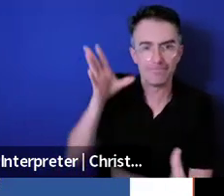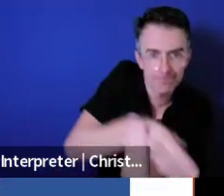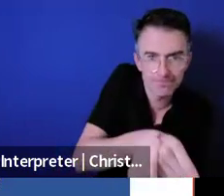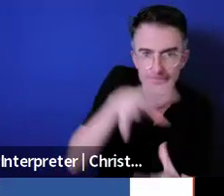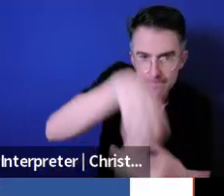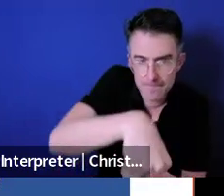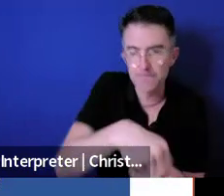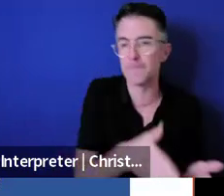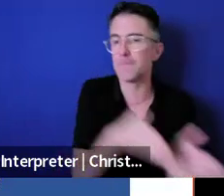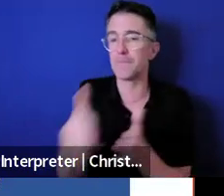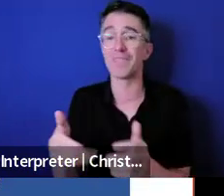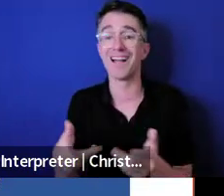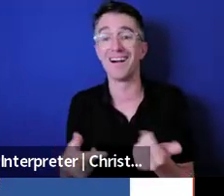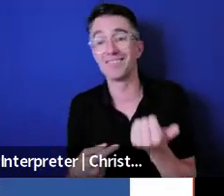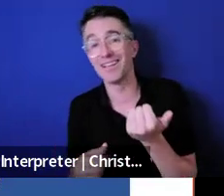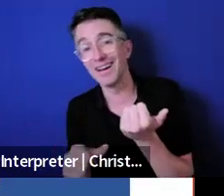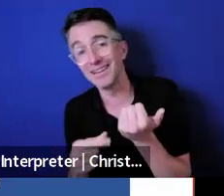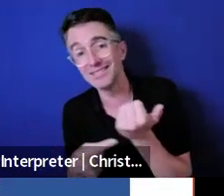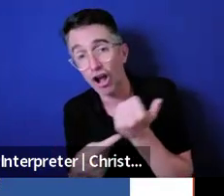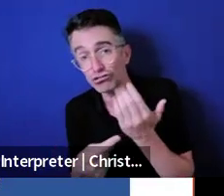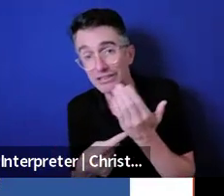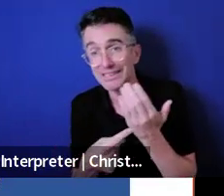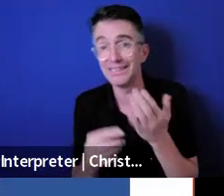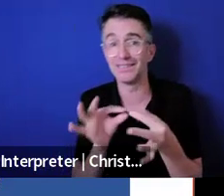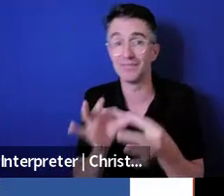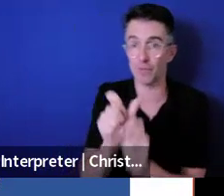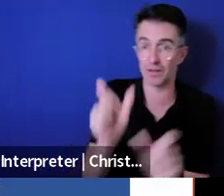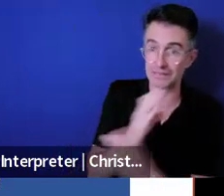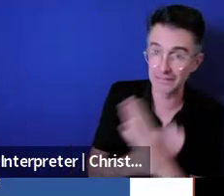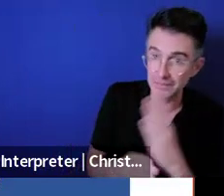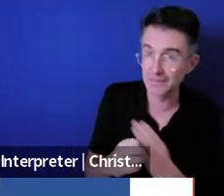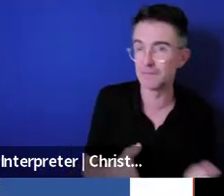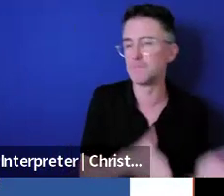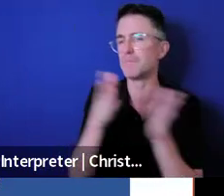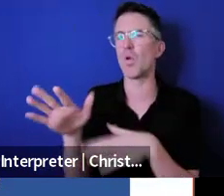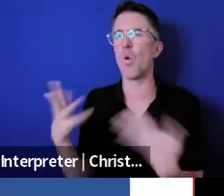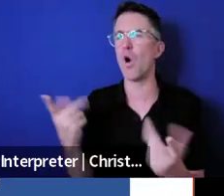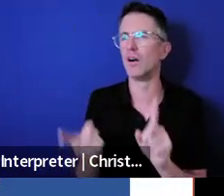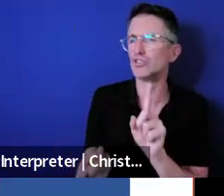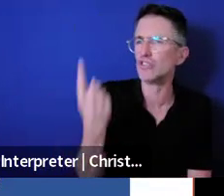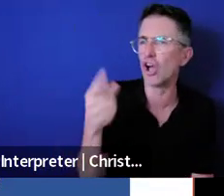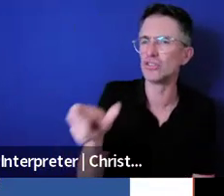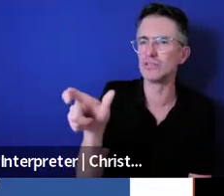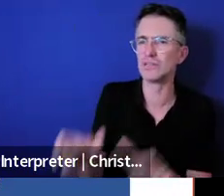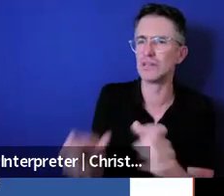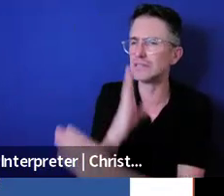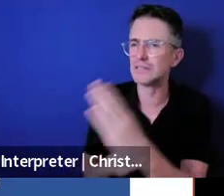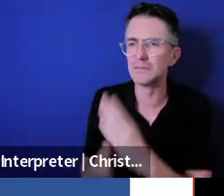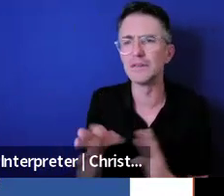costs, including access to gender-responsive community care and support in ways that facilitate access